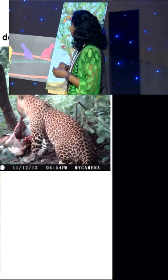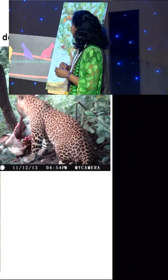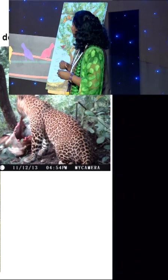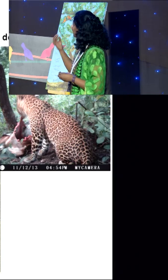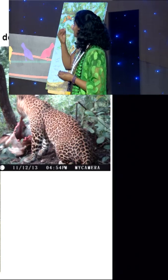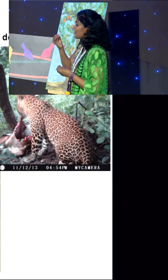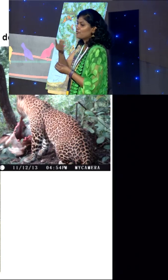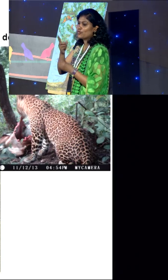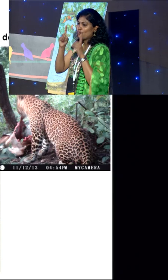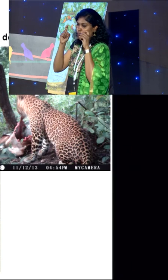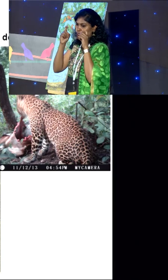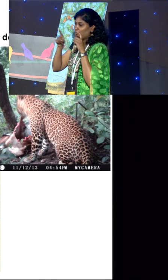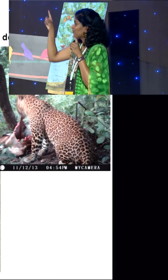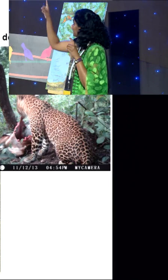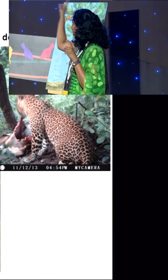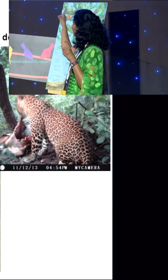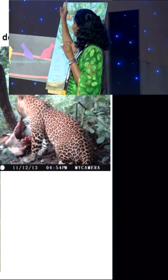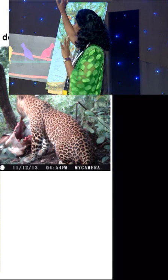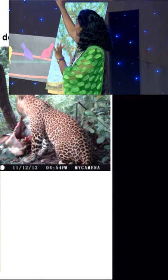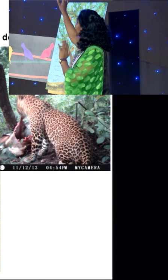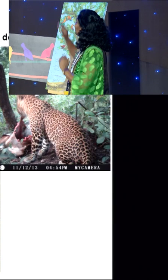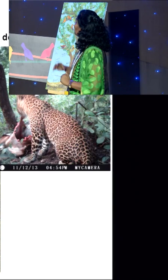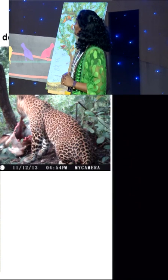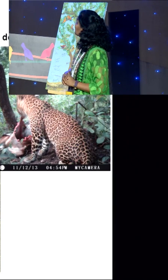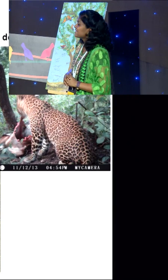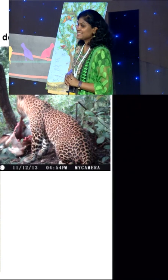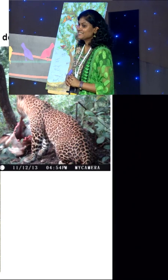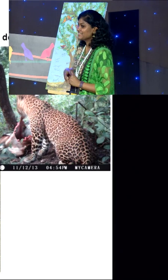of the images we got from those. So